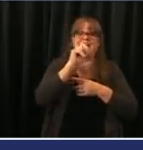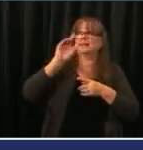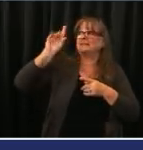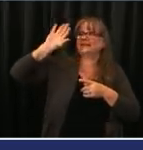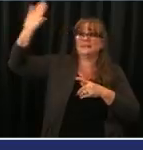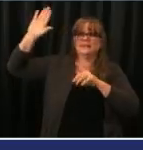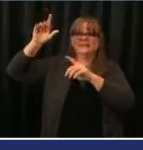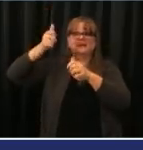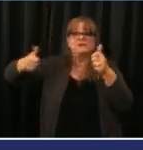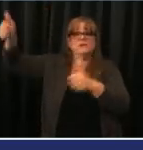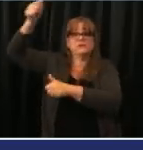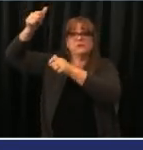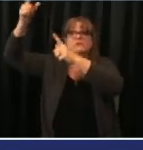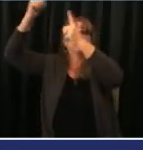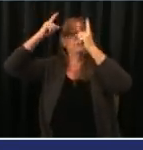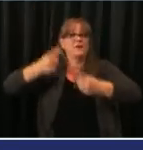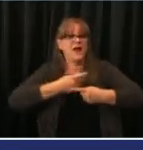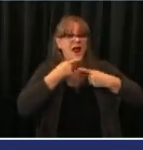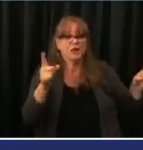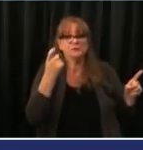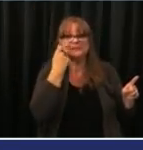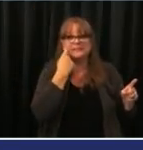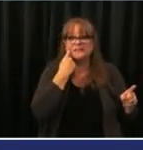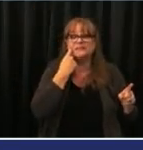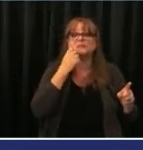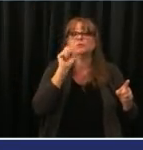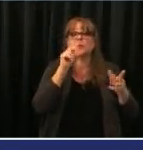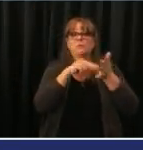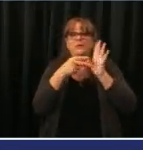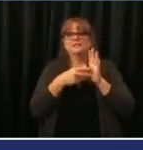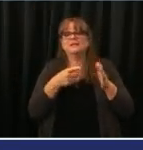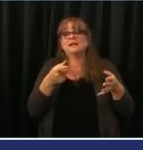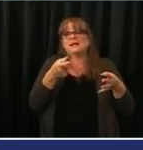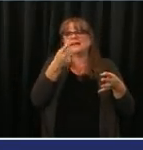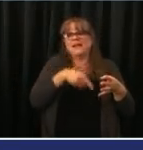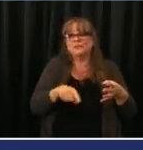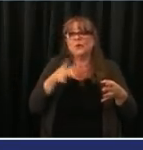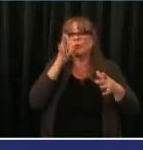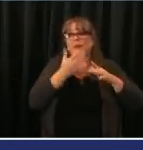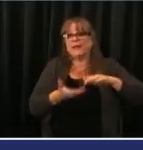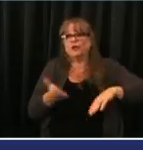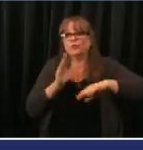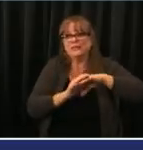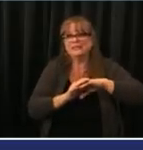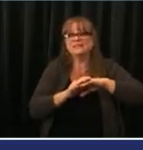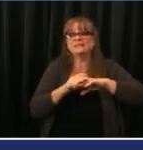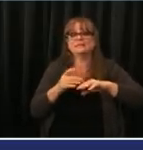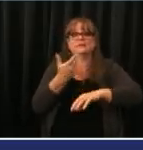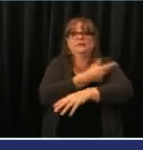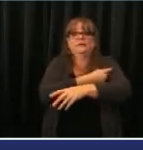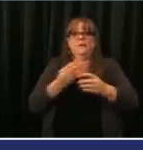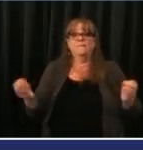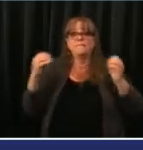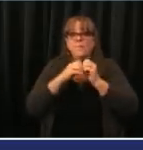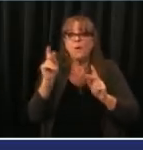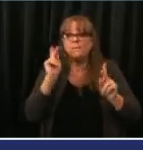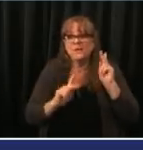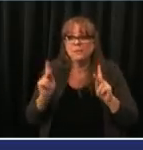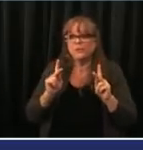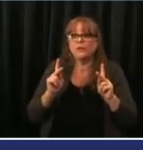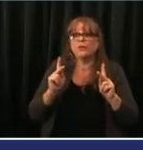February 1st through February 8th, next week, that also includes an increase of vaccine that was returned back to Colorado from